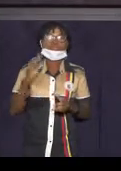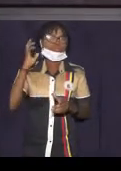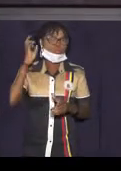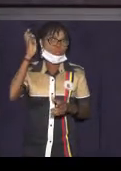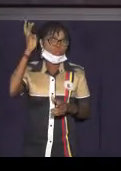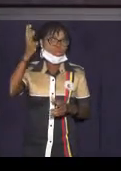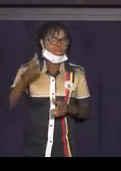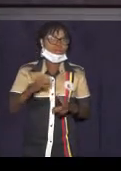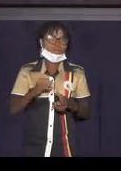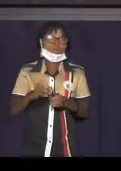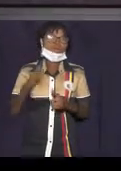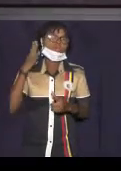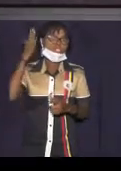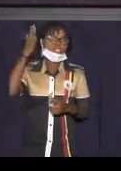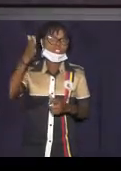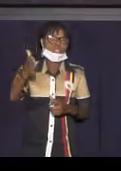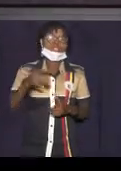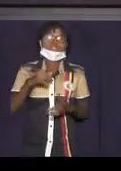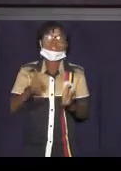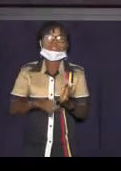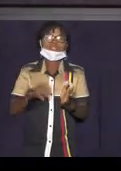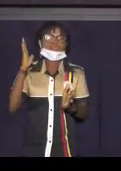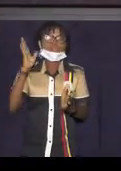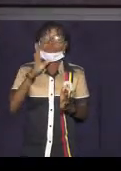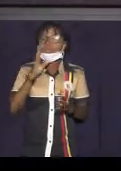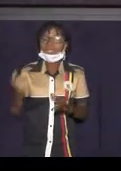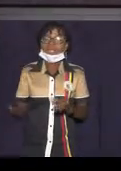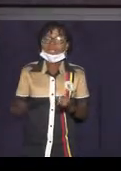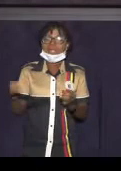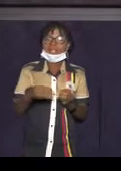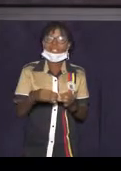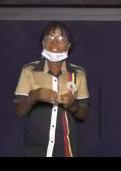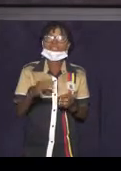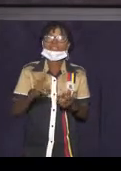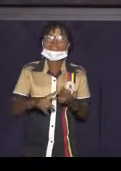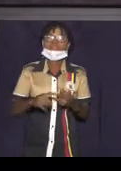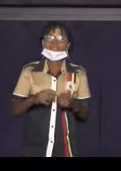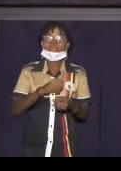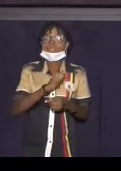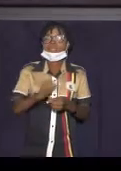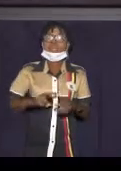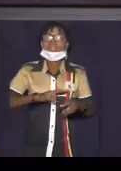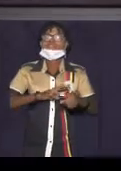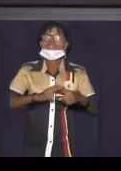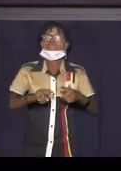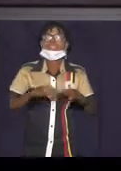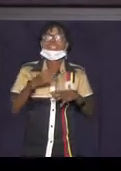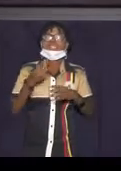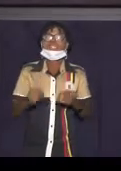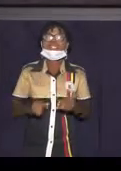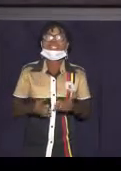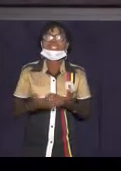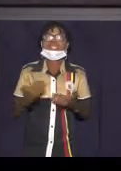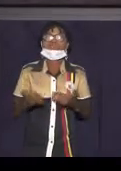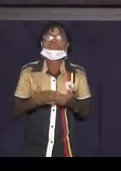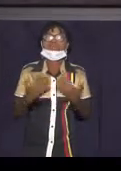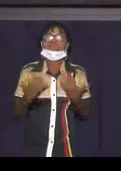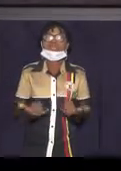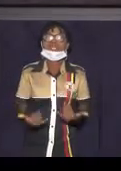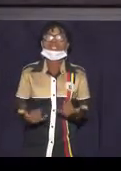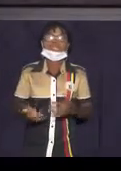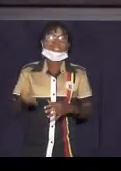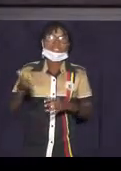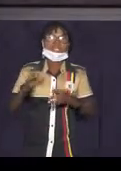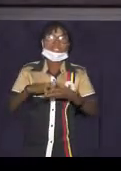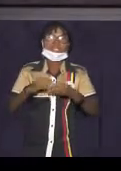shall, and this will be added to a verb in the simple present tense form. Are we